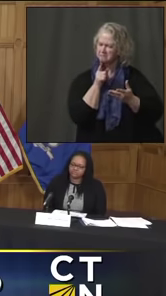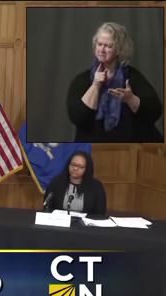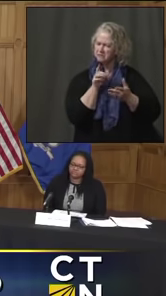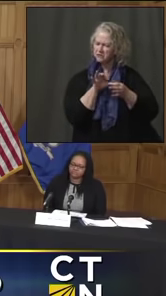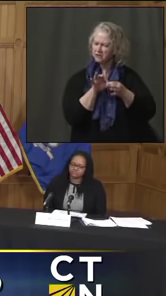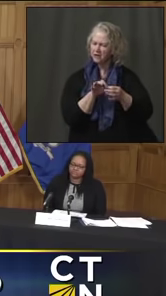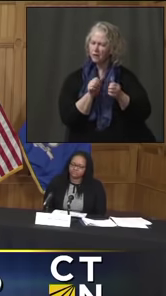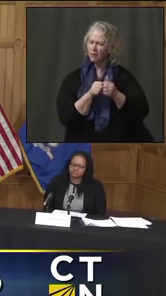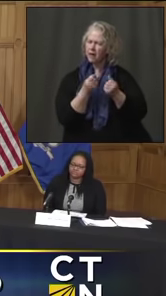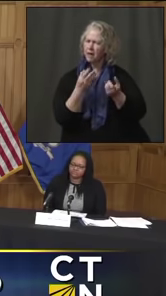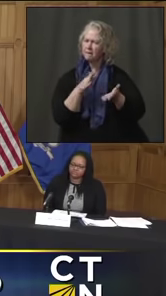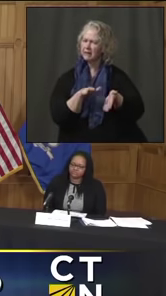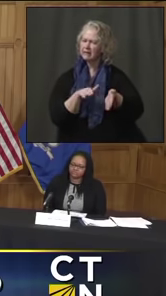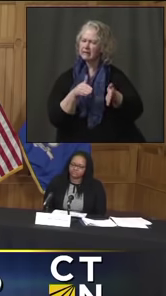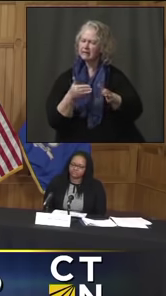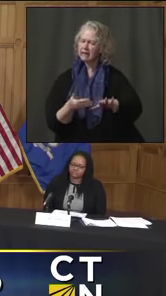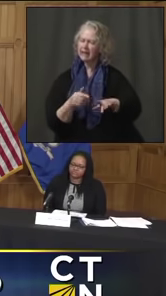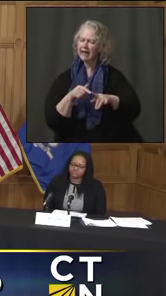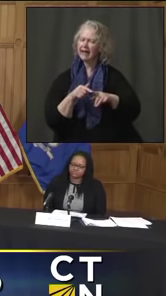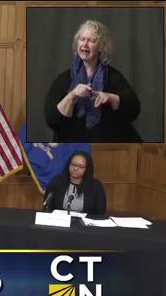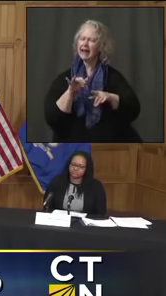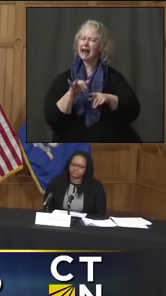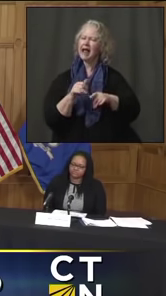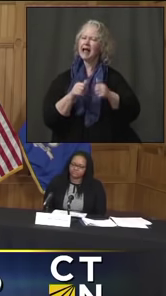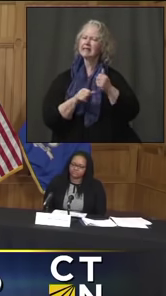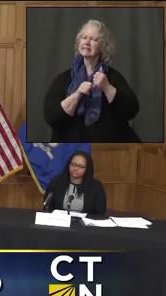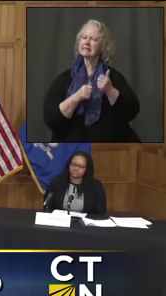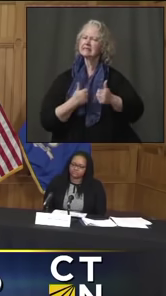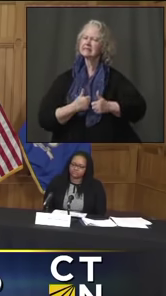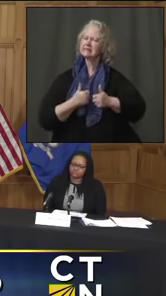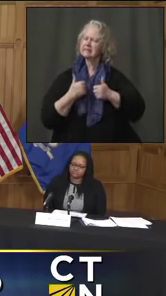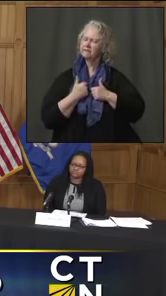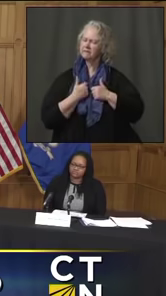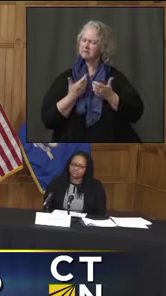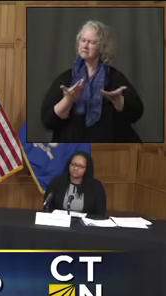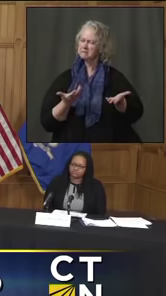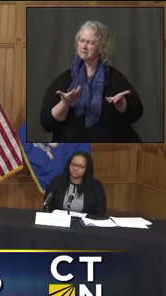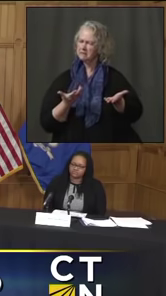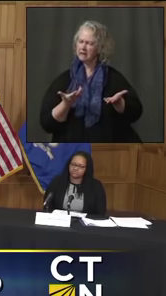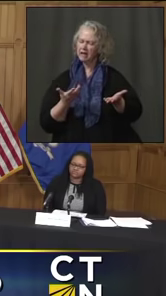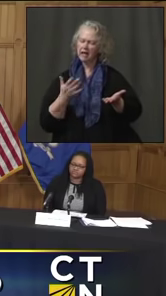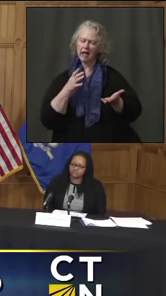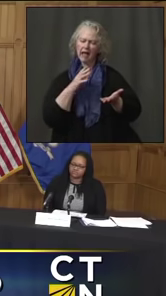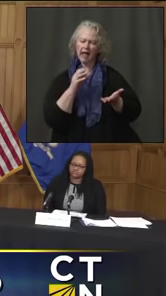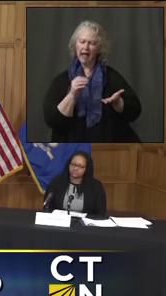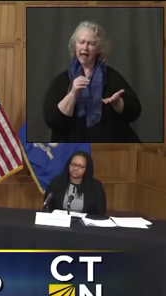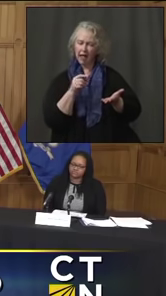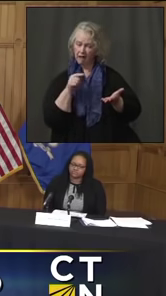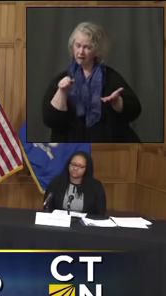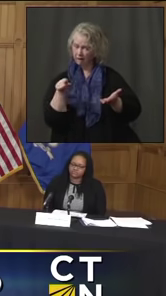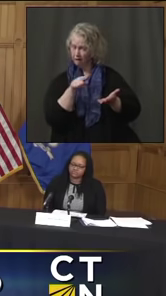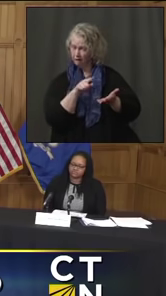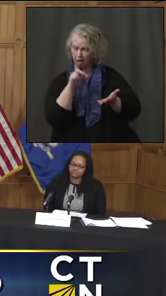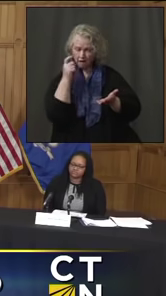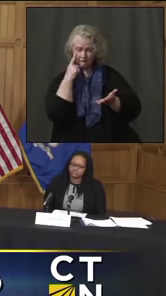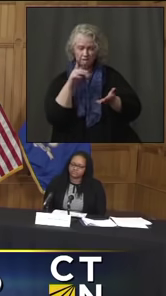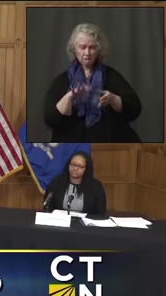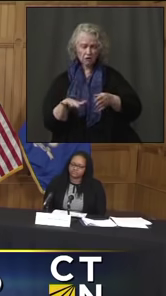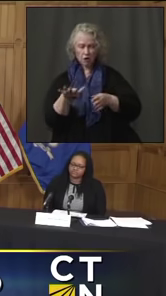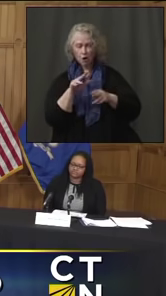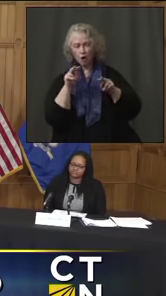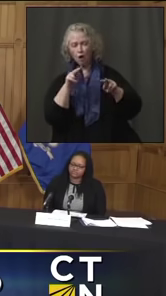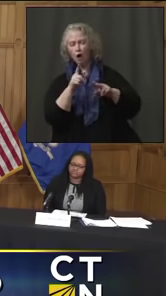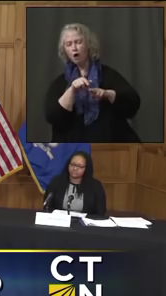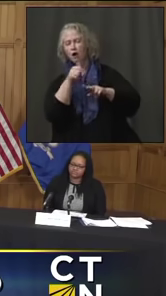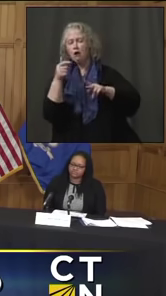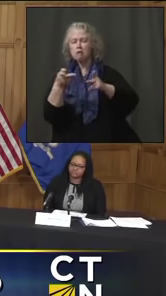regarding the number of deaths in assisted living facilities, and I wondered why. And also, is the administration looking at other senior